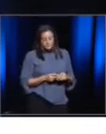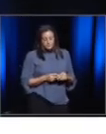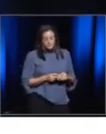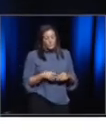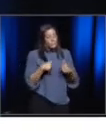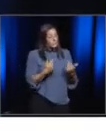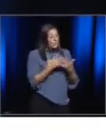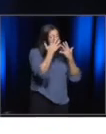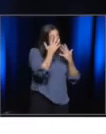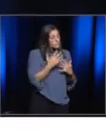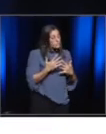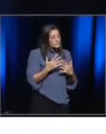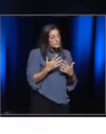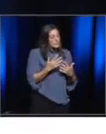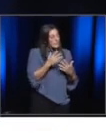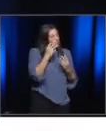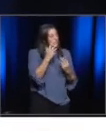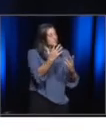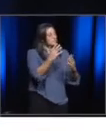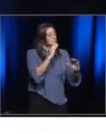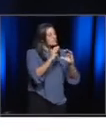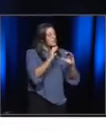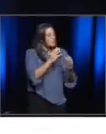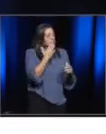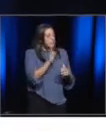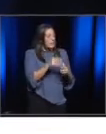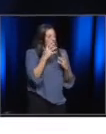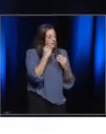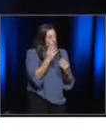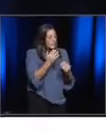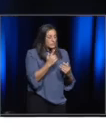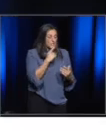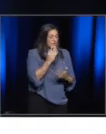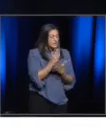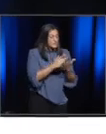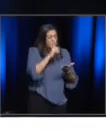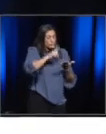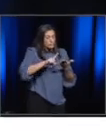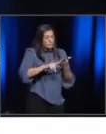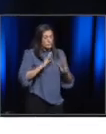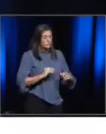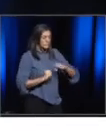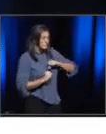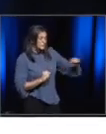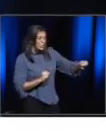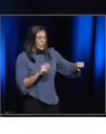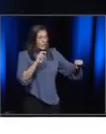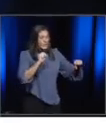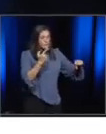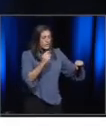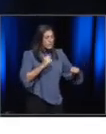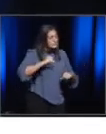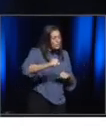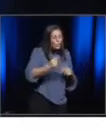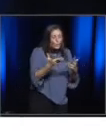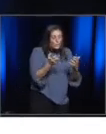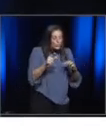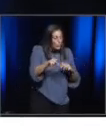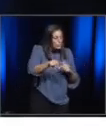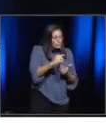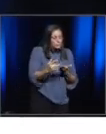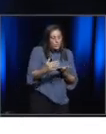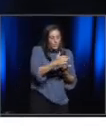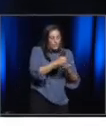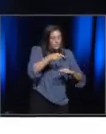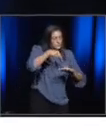Unfortunately, there was misinformation, and there was strong opposition by some researchers and NGOs to the collection of biopsy samples